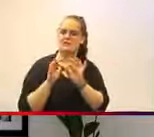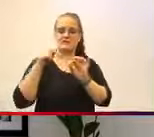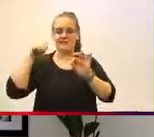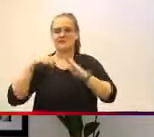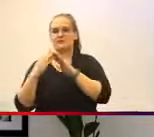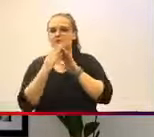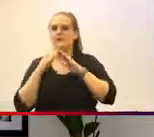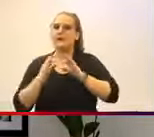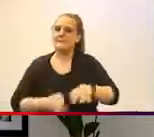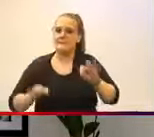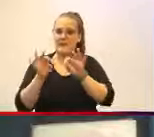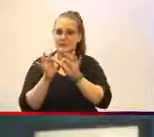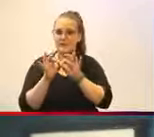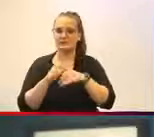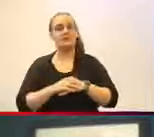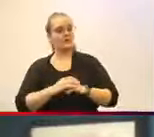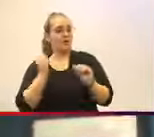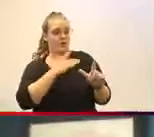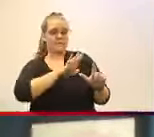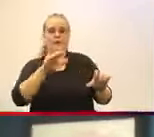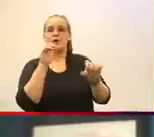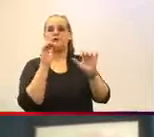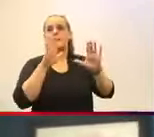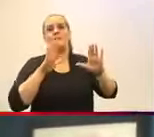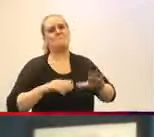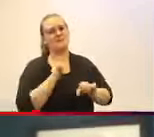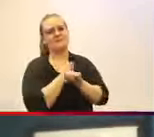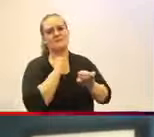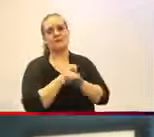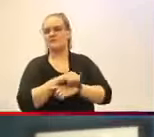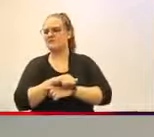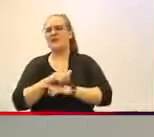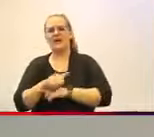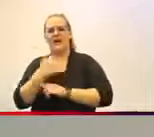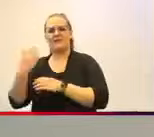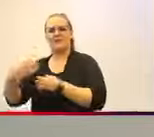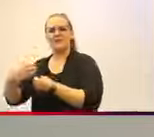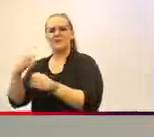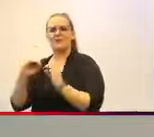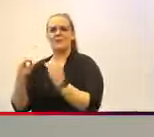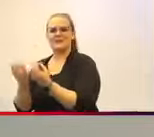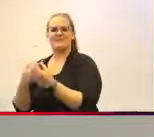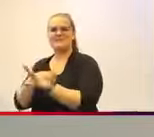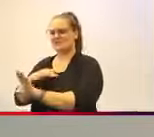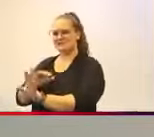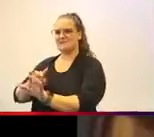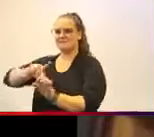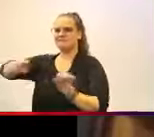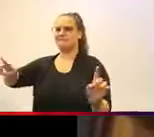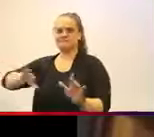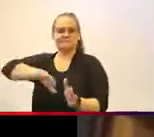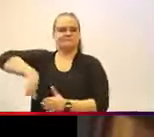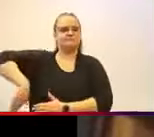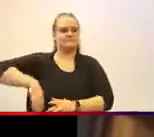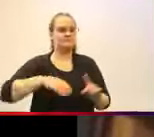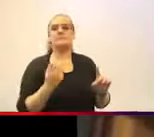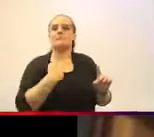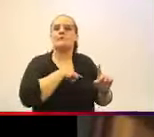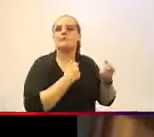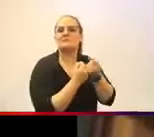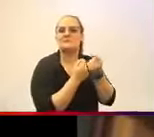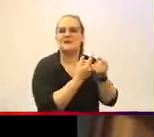the amazing work that they do, there is truly no organization like it. We want to do everything we can to support them. We're